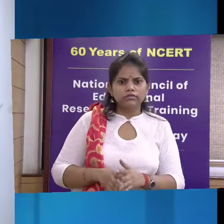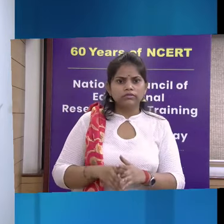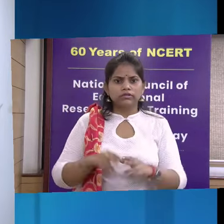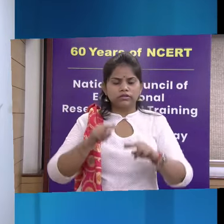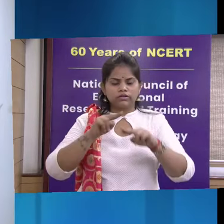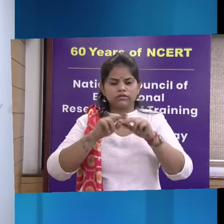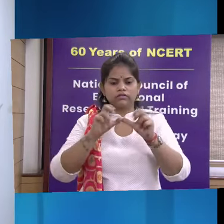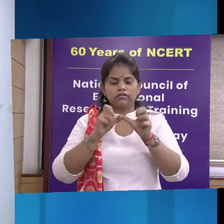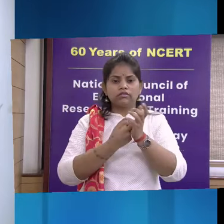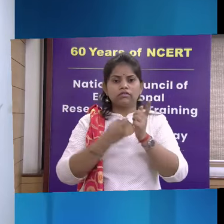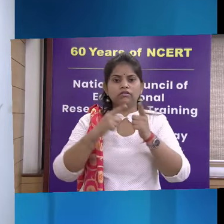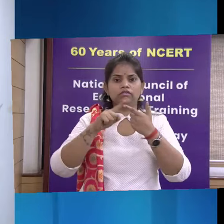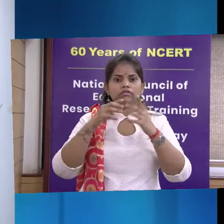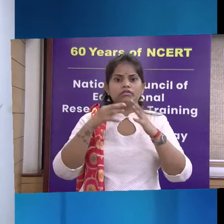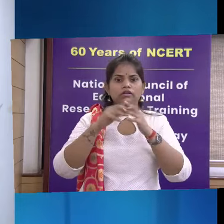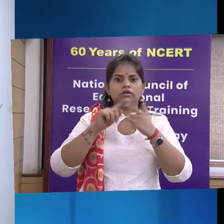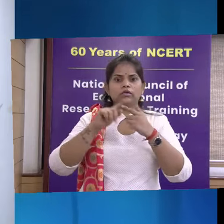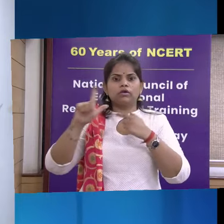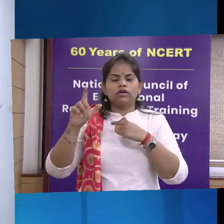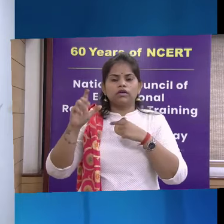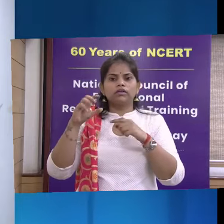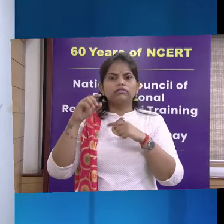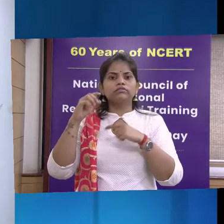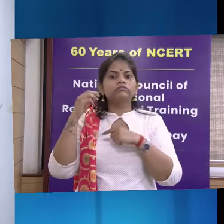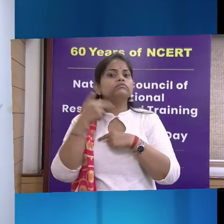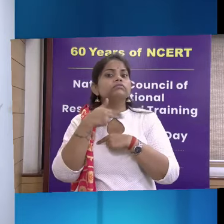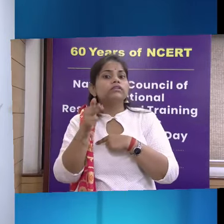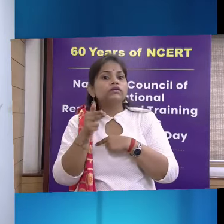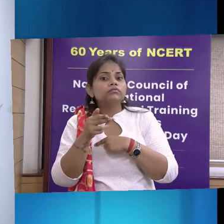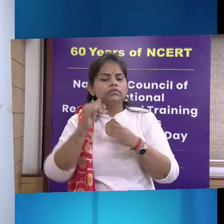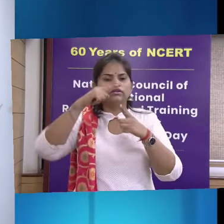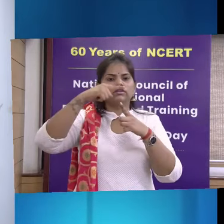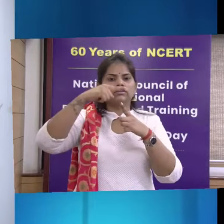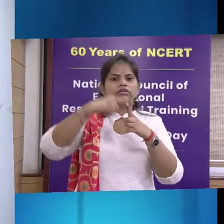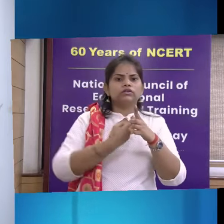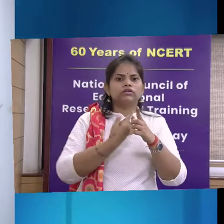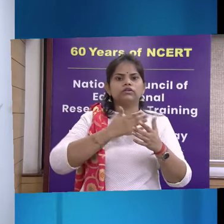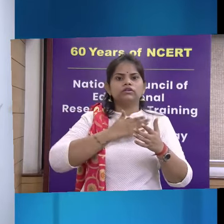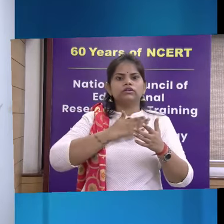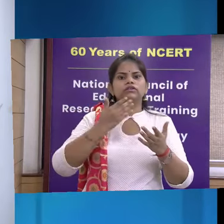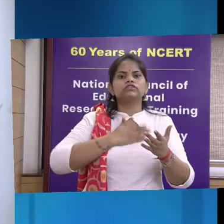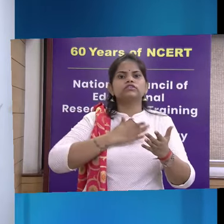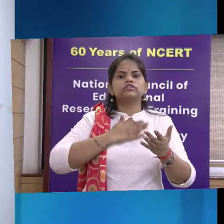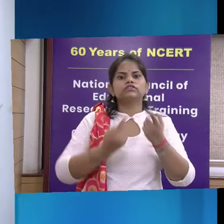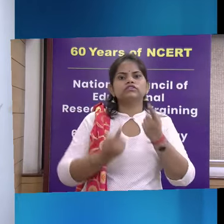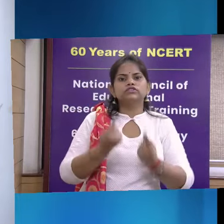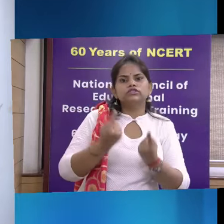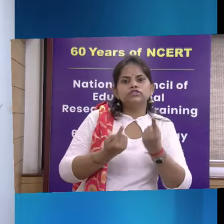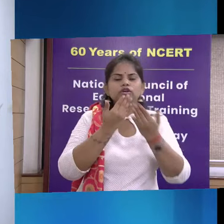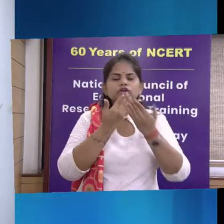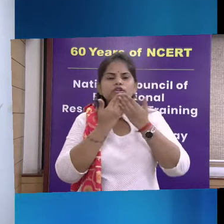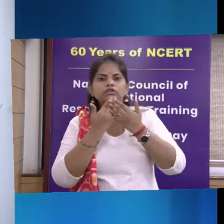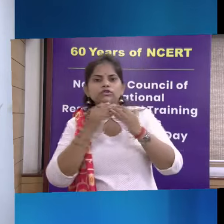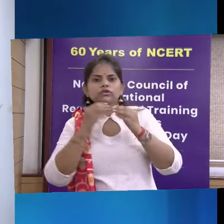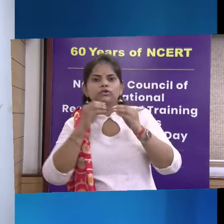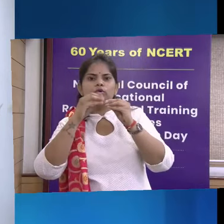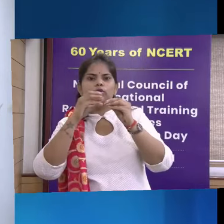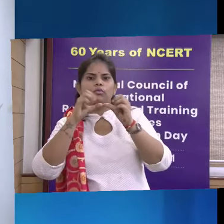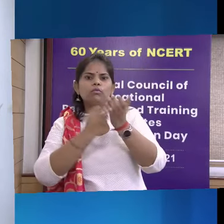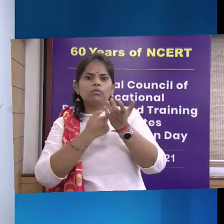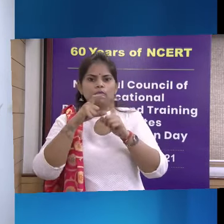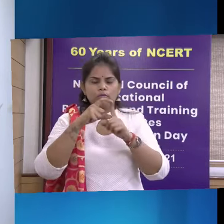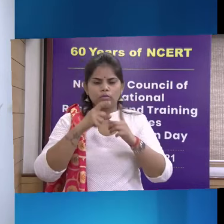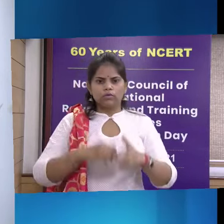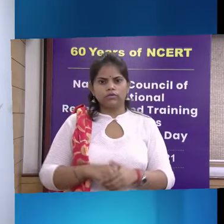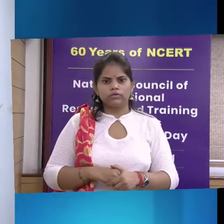called Jungle School Board with Animals in a scholastic